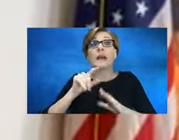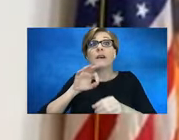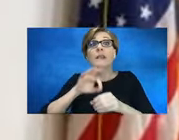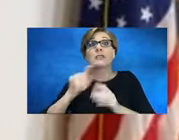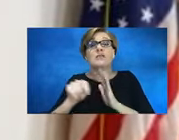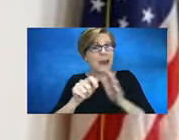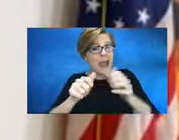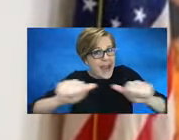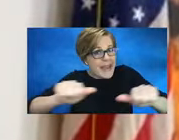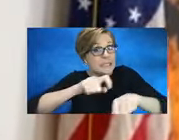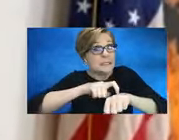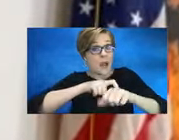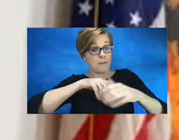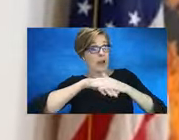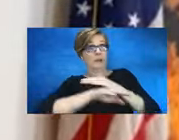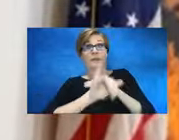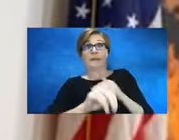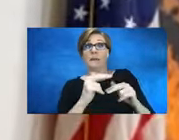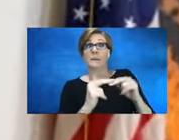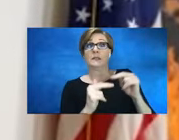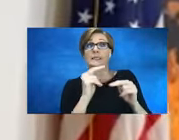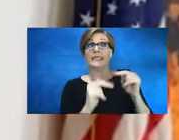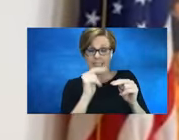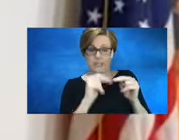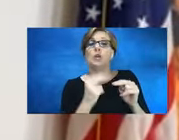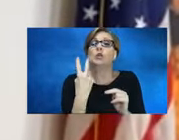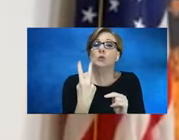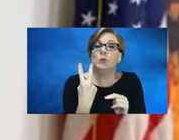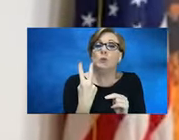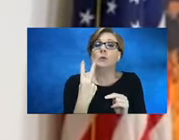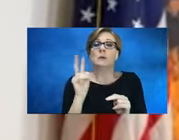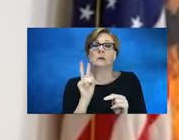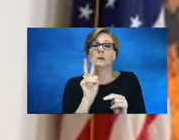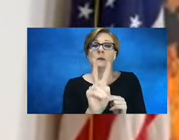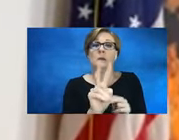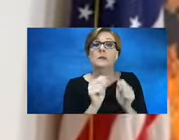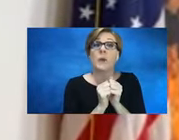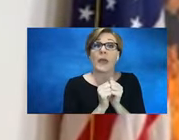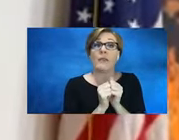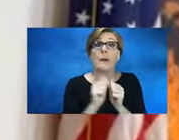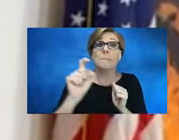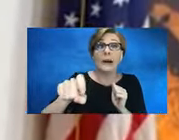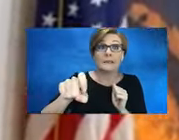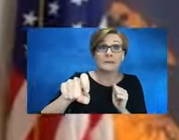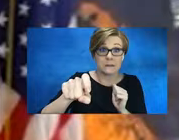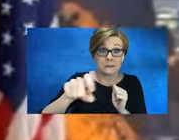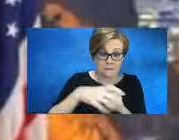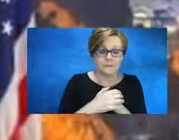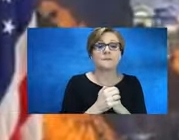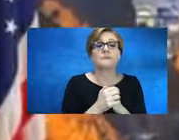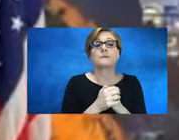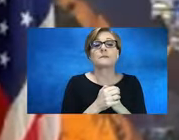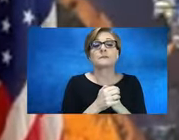every hour of the day, if we're entering this facility, we require two individuals to go in at a time. Now we do